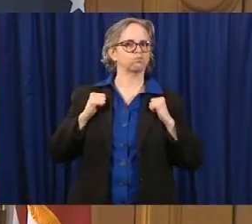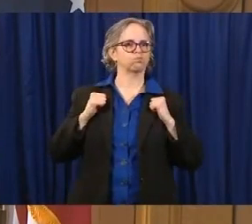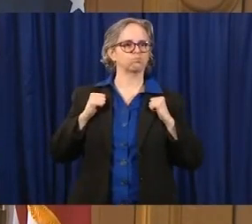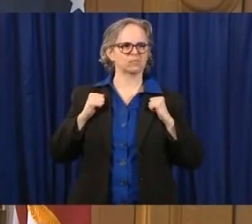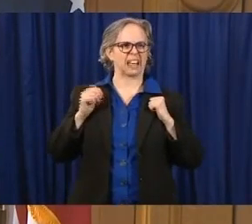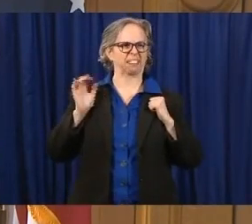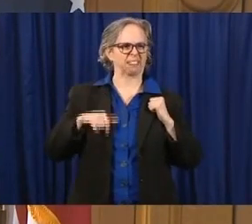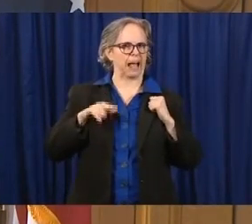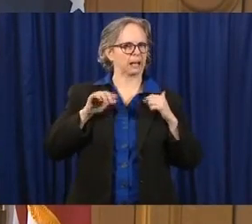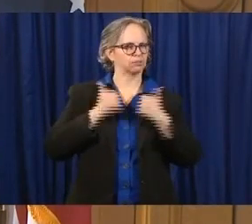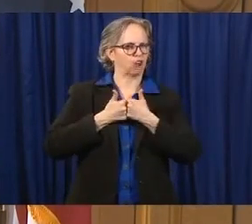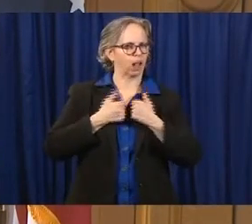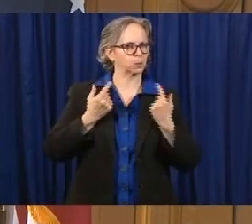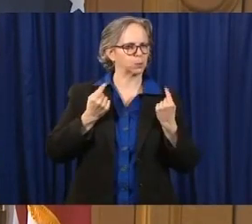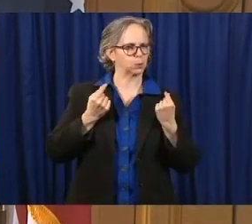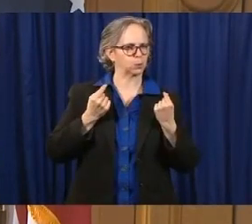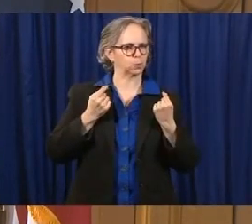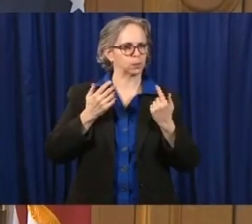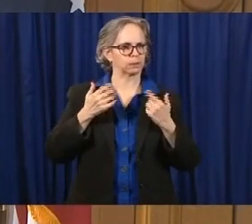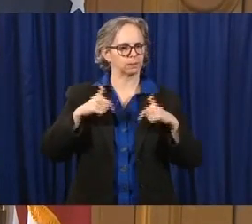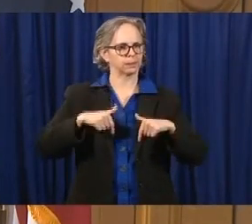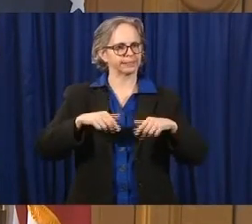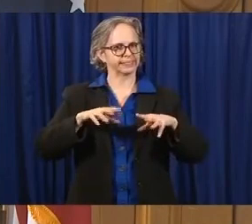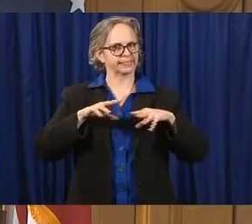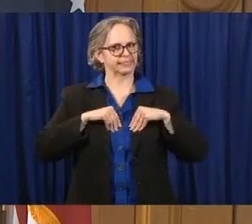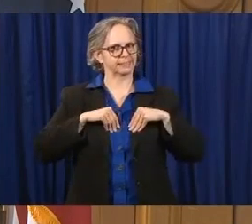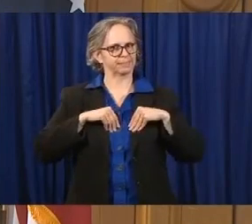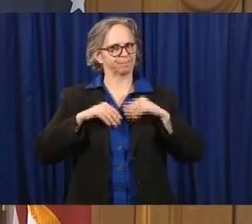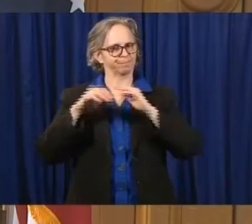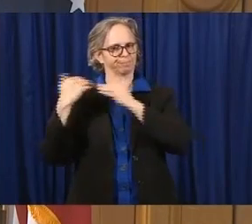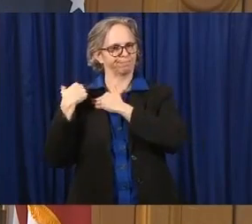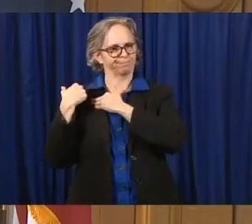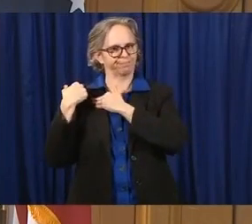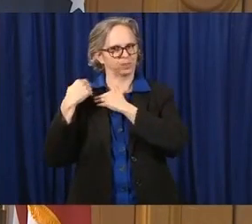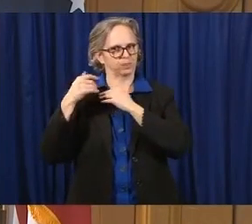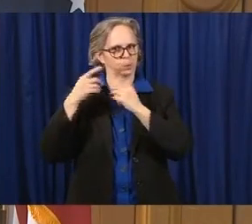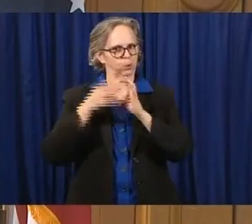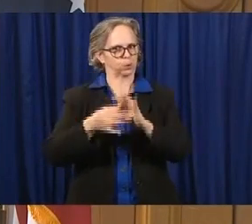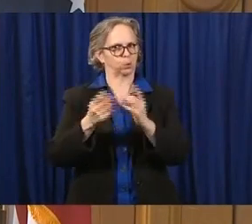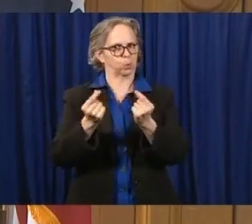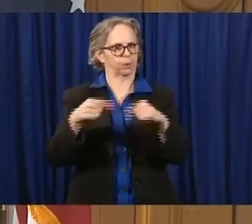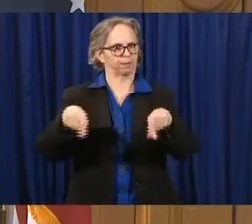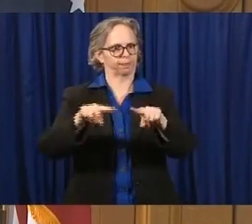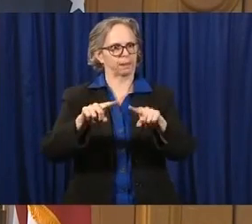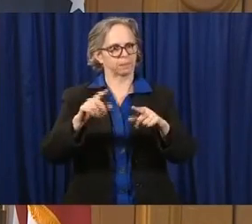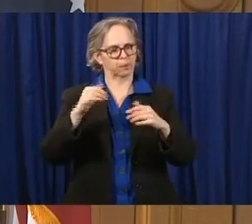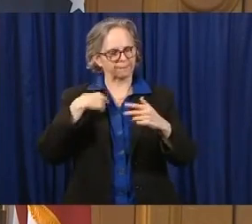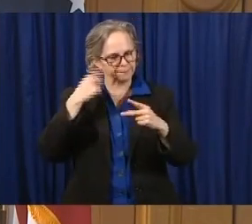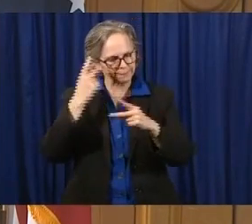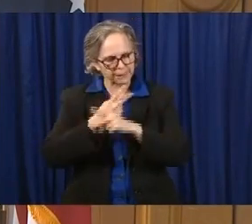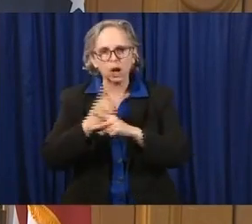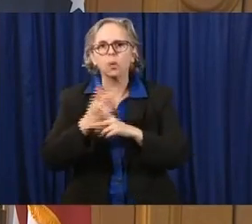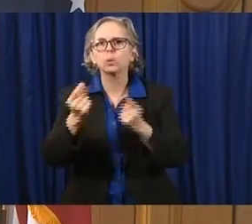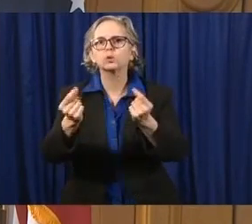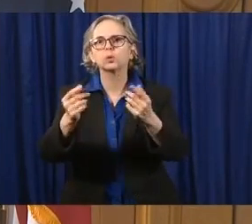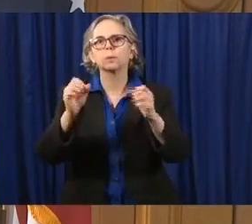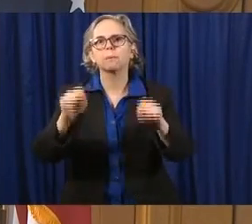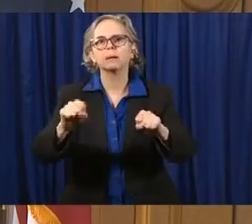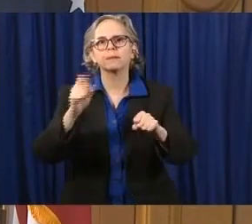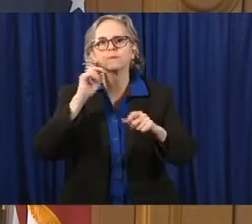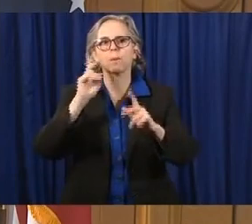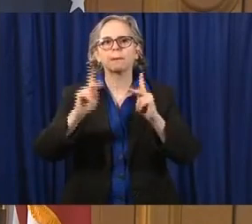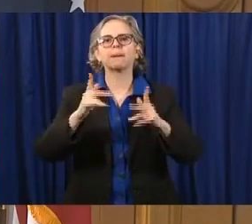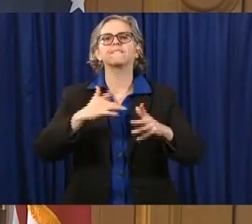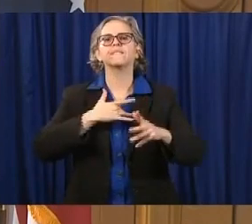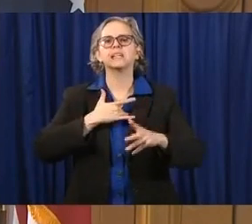and the state's challenge is to do everything we can as possible to make people feel safe, and it be